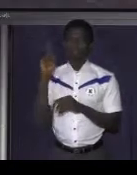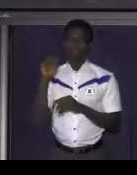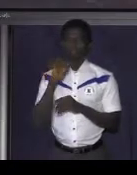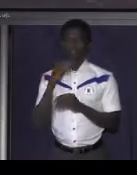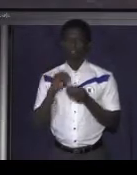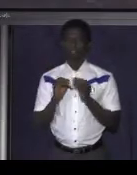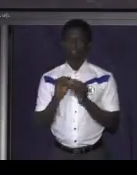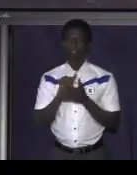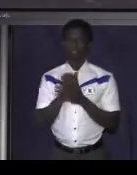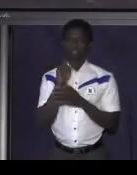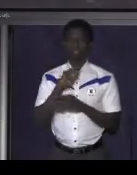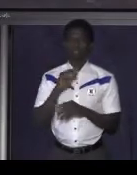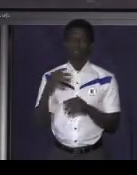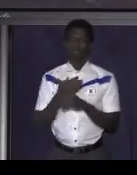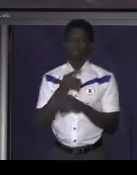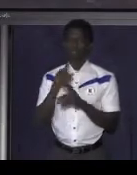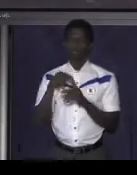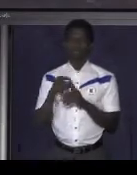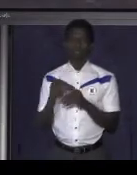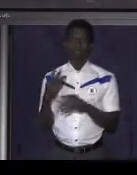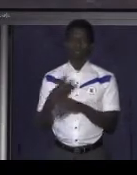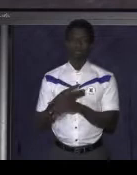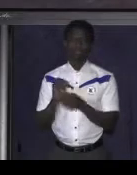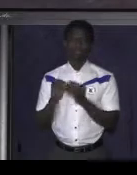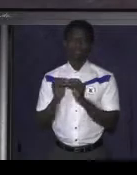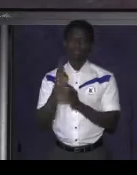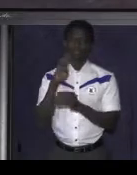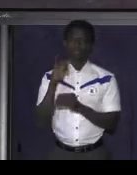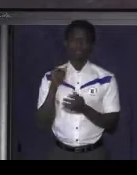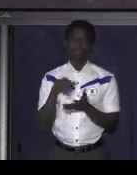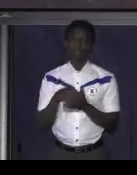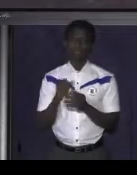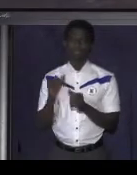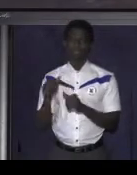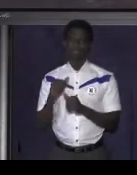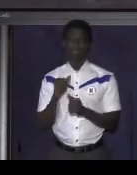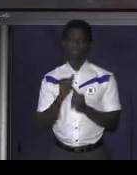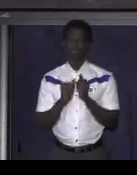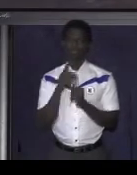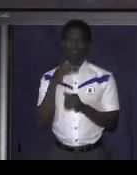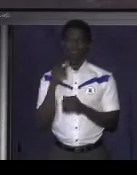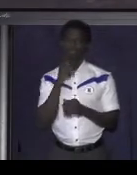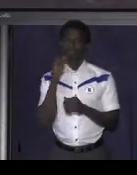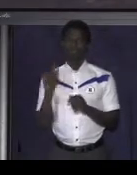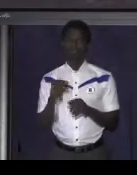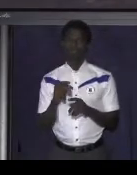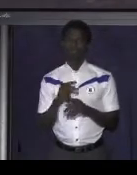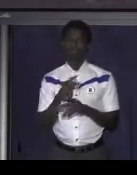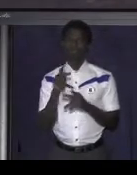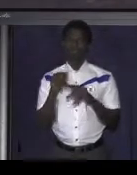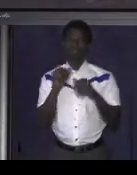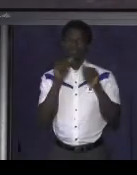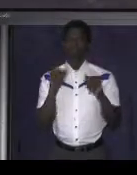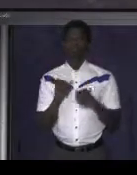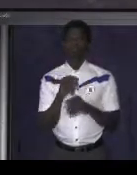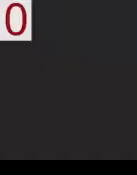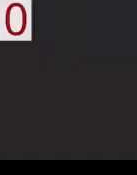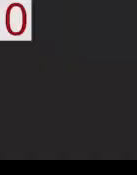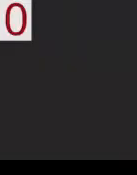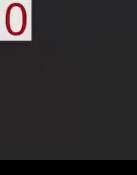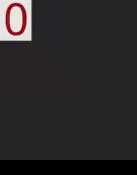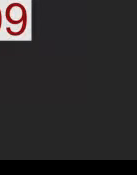we get when we multiply a number by itself, you get a perfect square. So which one is not a perfect square? Consider that in 15